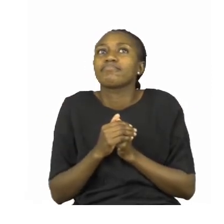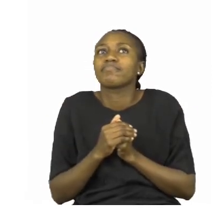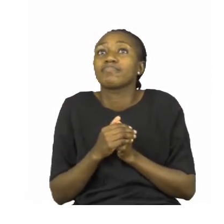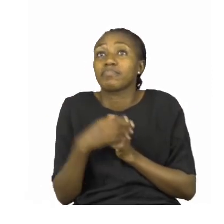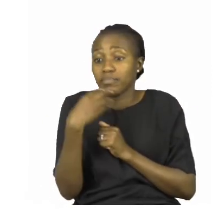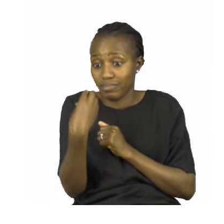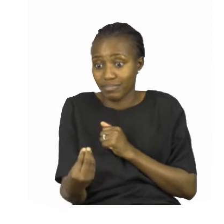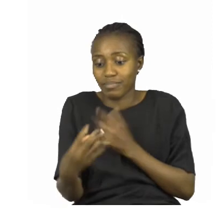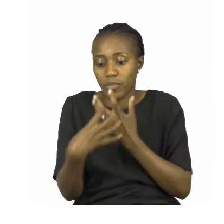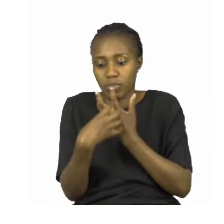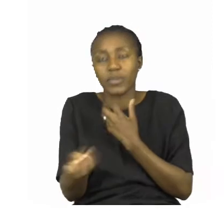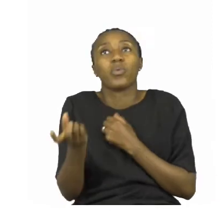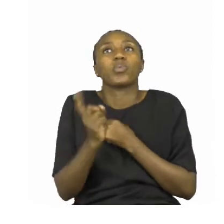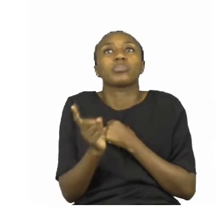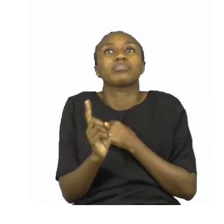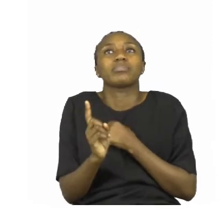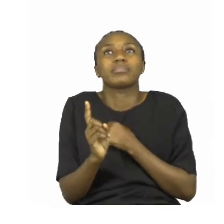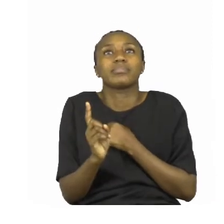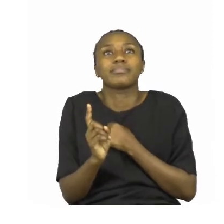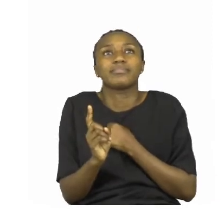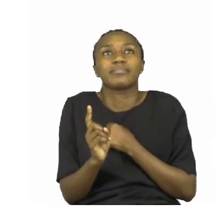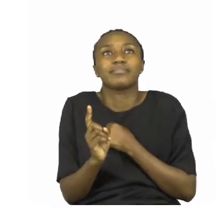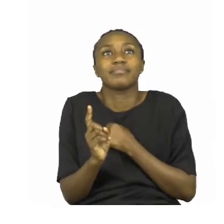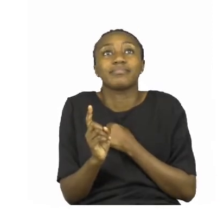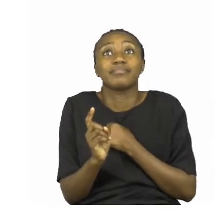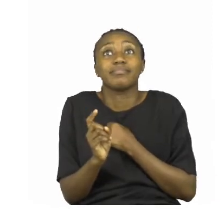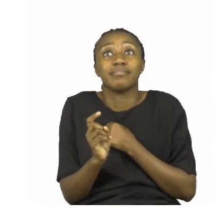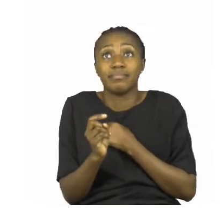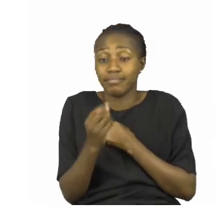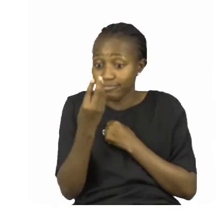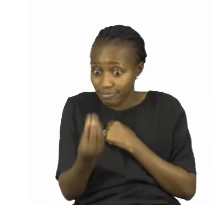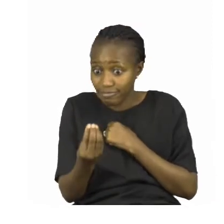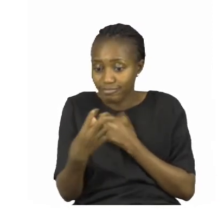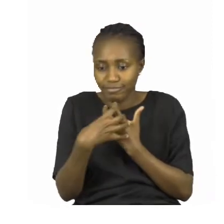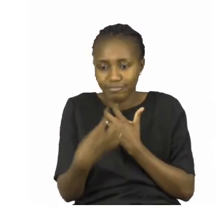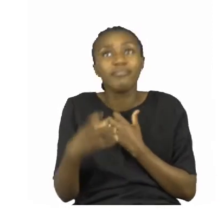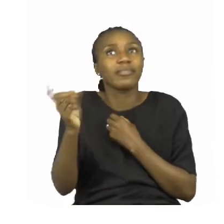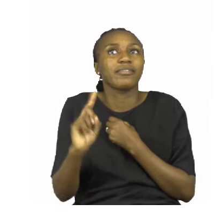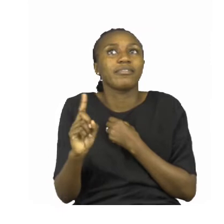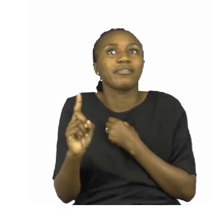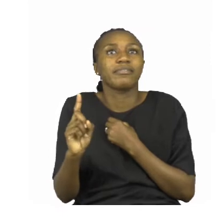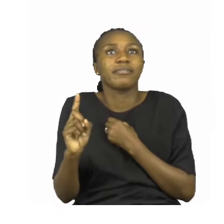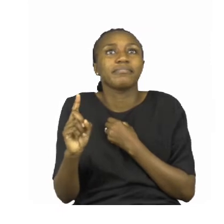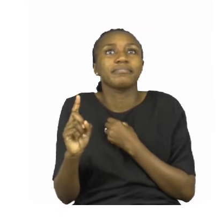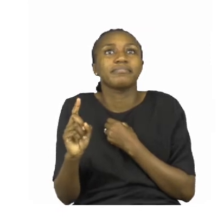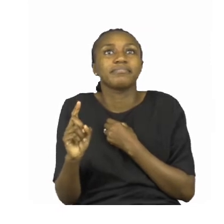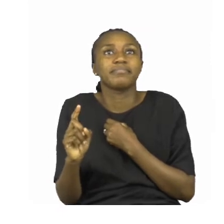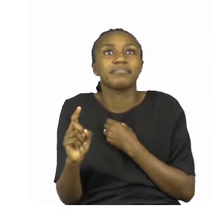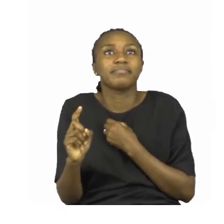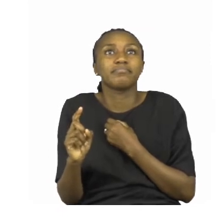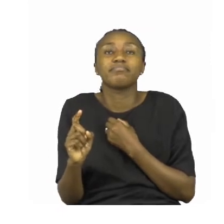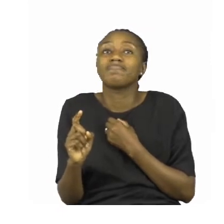what did the child lose? What did the child lose?